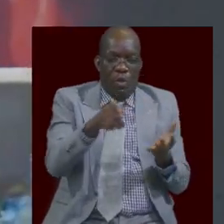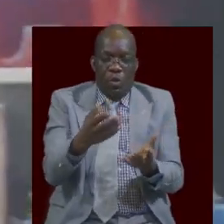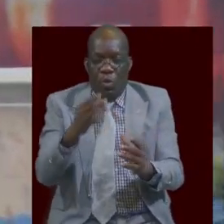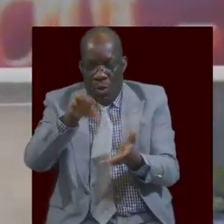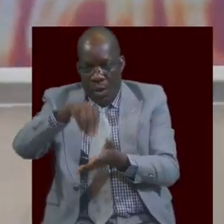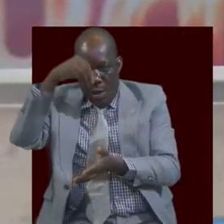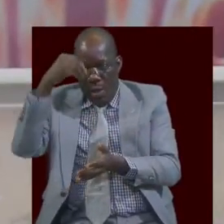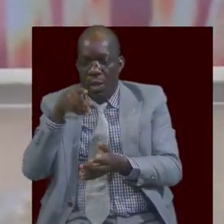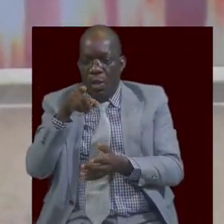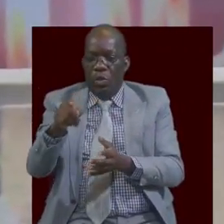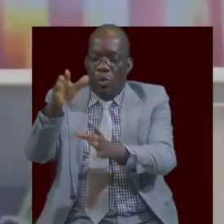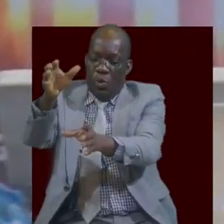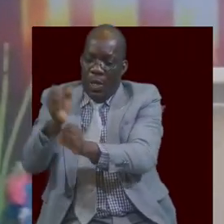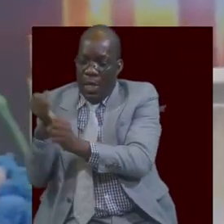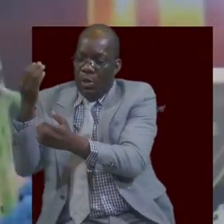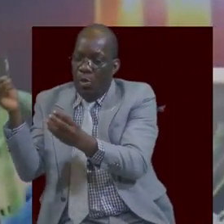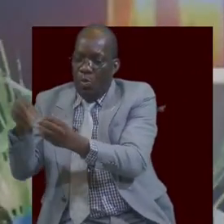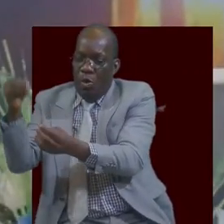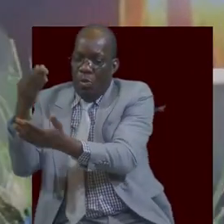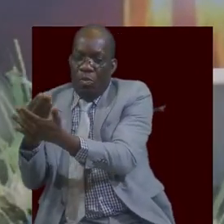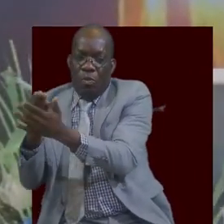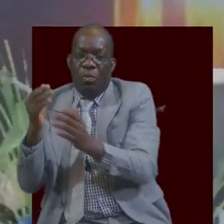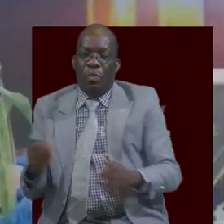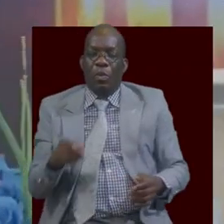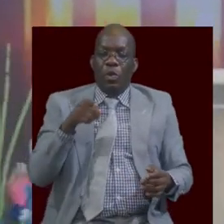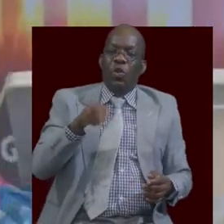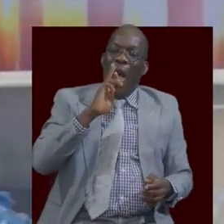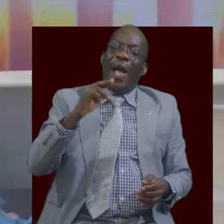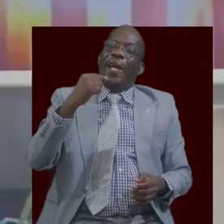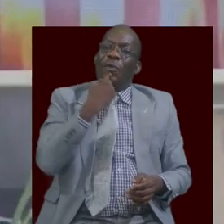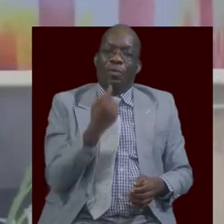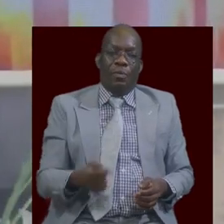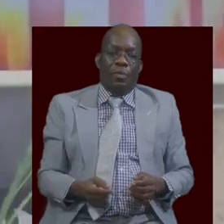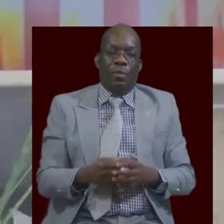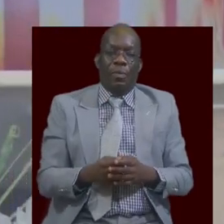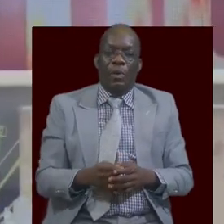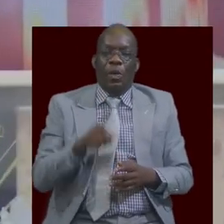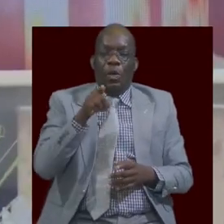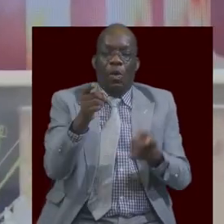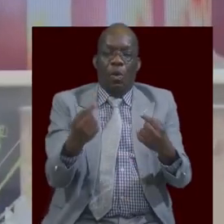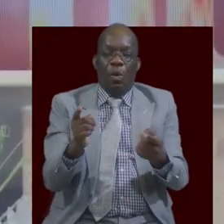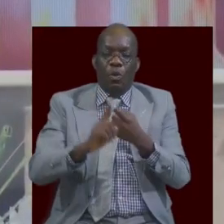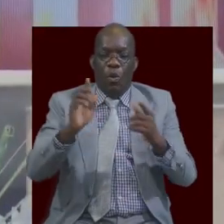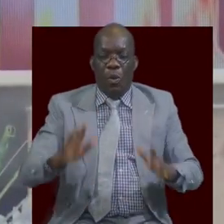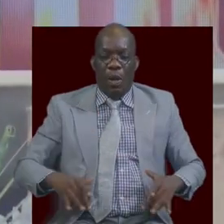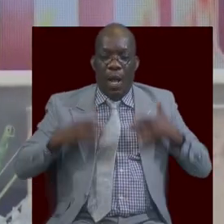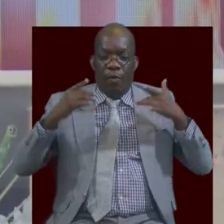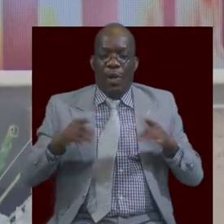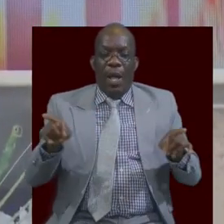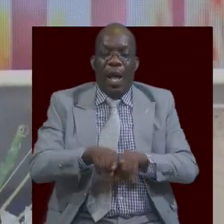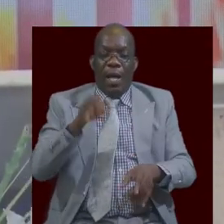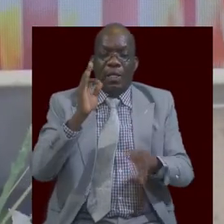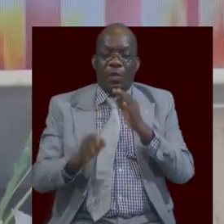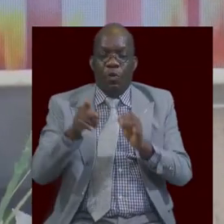you are honest. Honest. You come to life and it's like you are